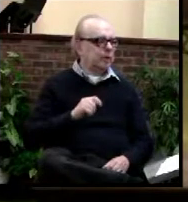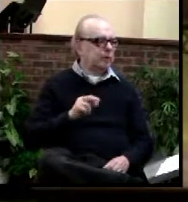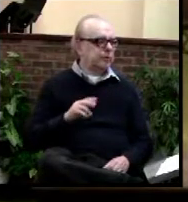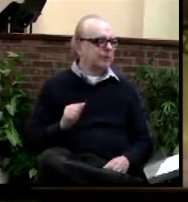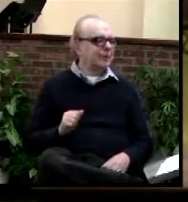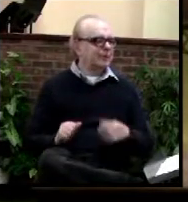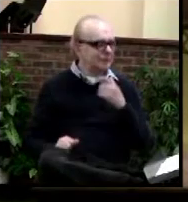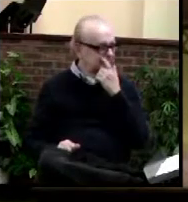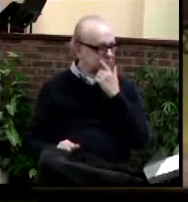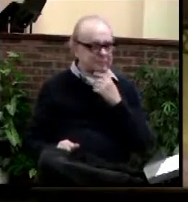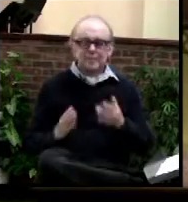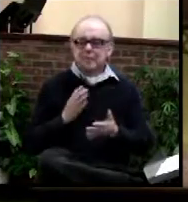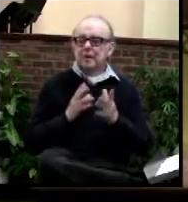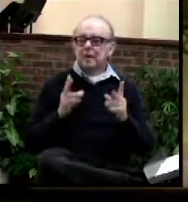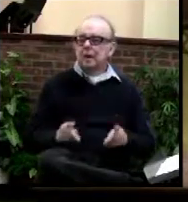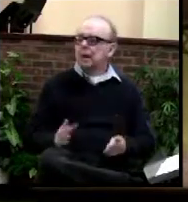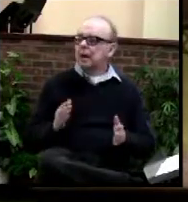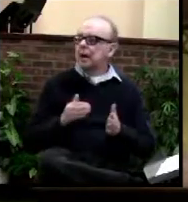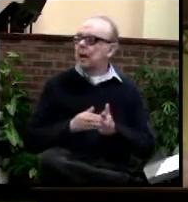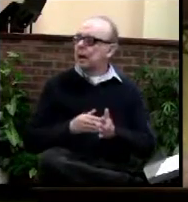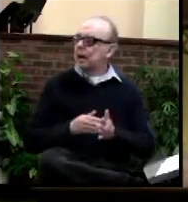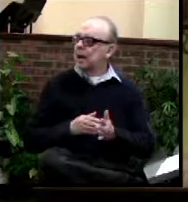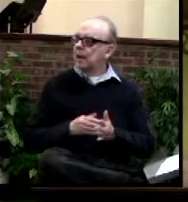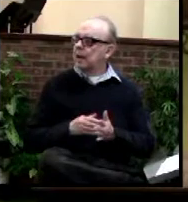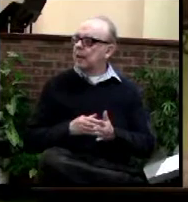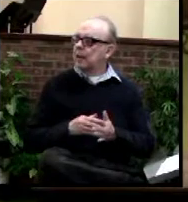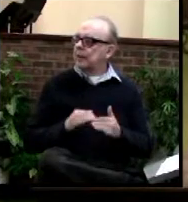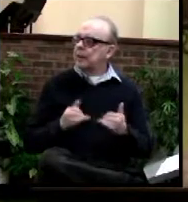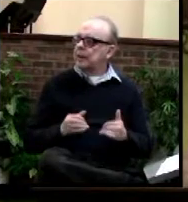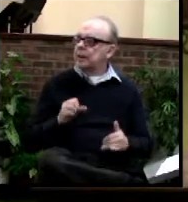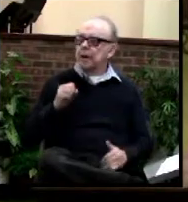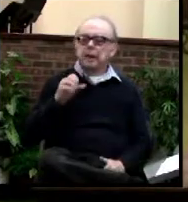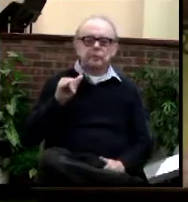we have somebody in our midst that has probably played in the symphony.